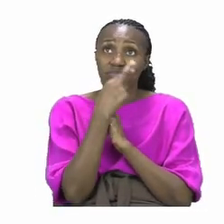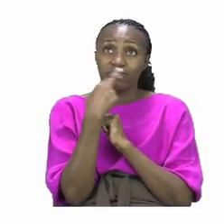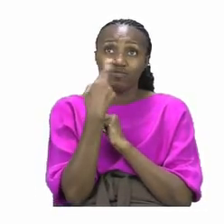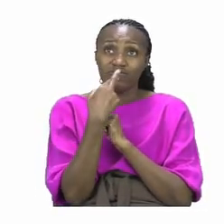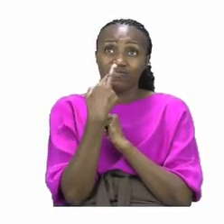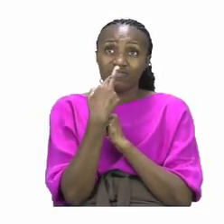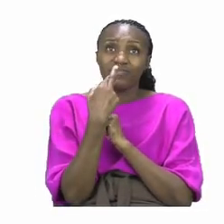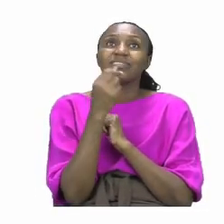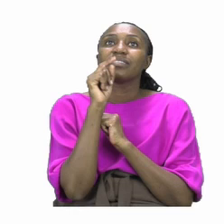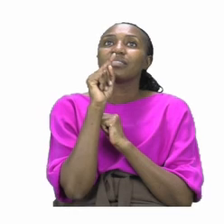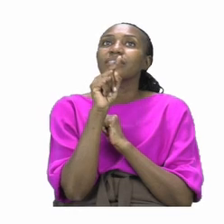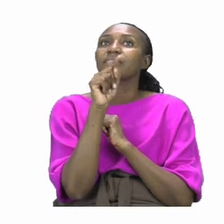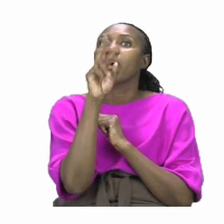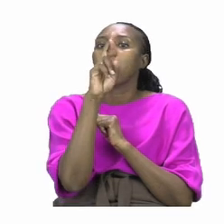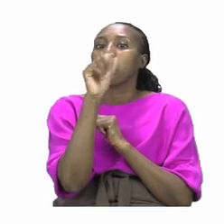Rose.